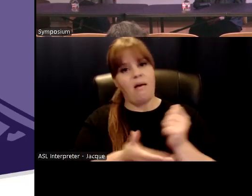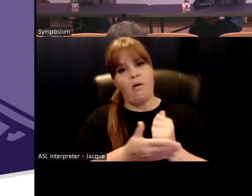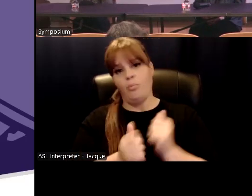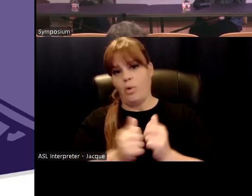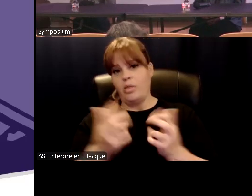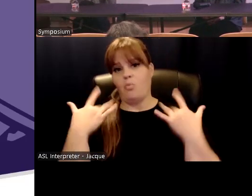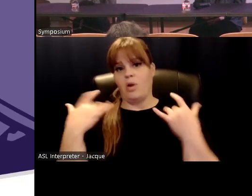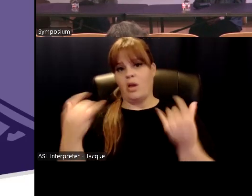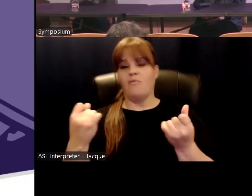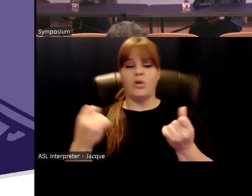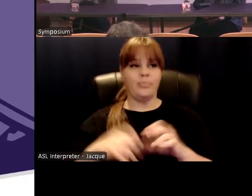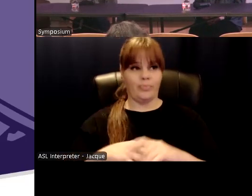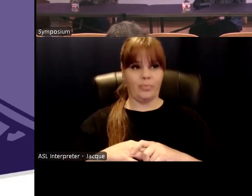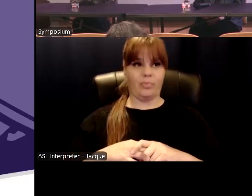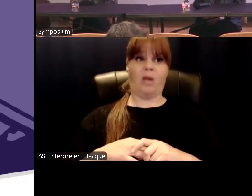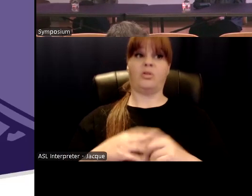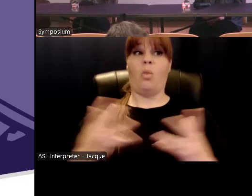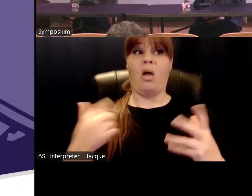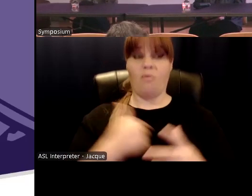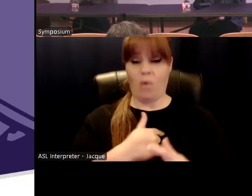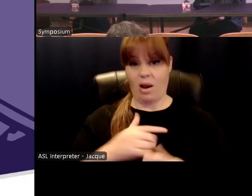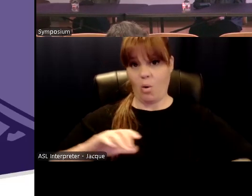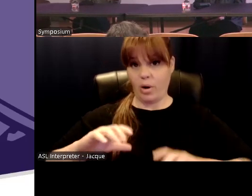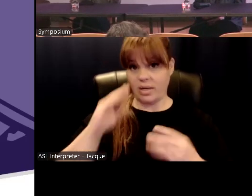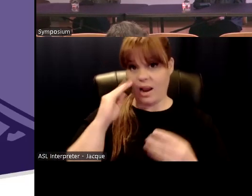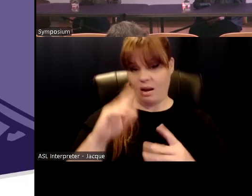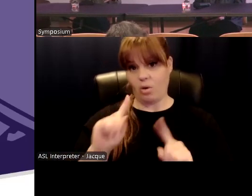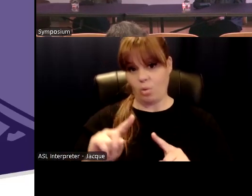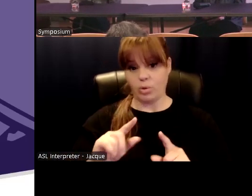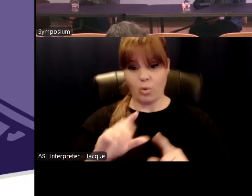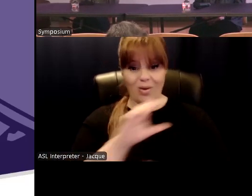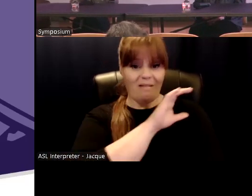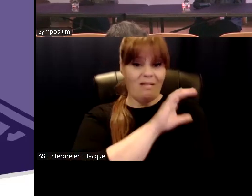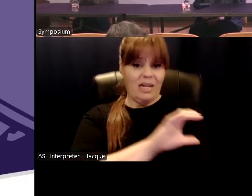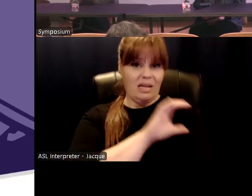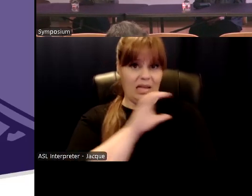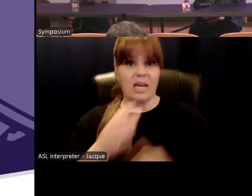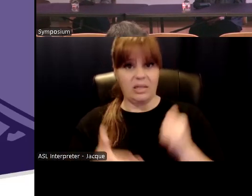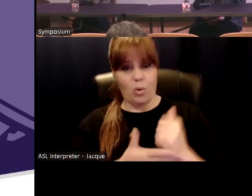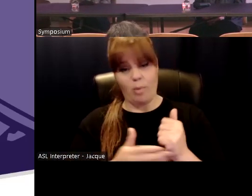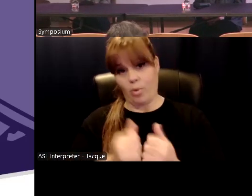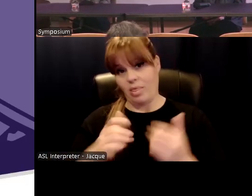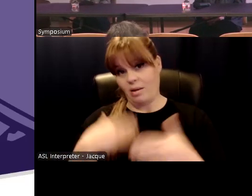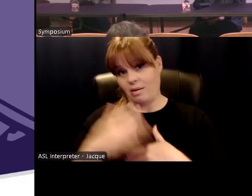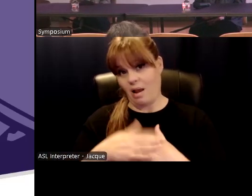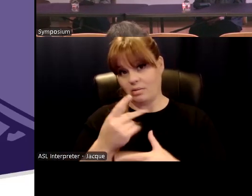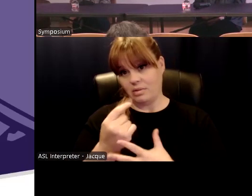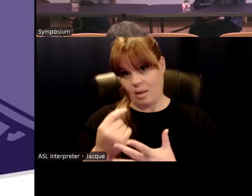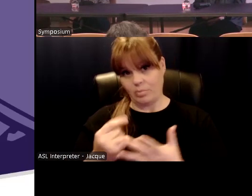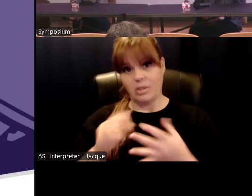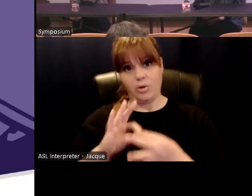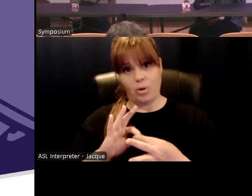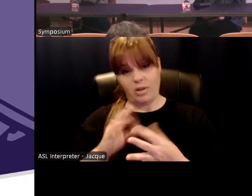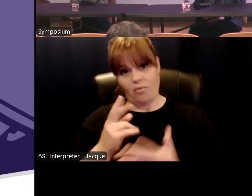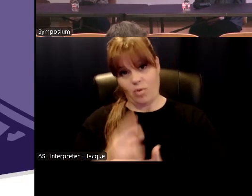our data goes to clinically is to help with next steps in terms of rehabilitation planning and